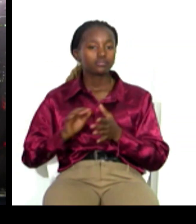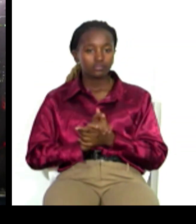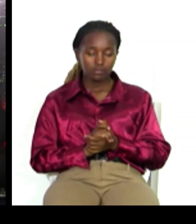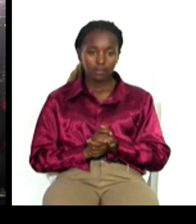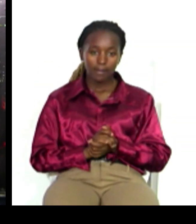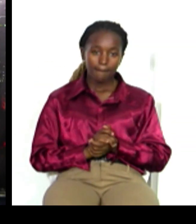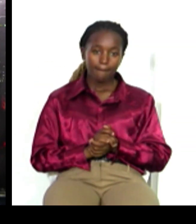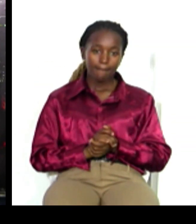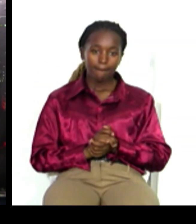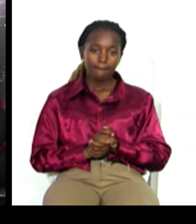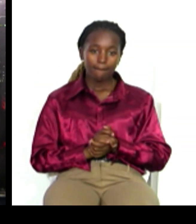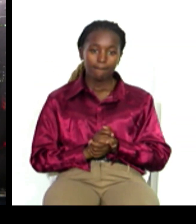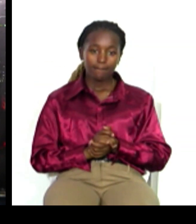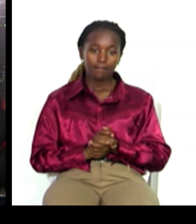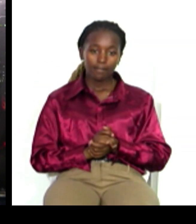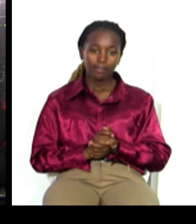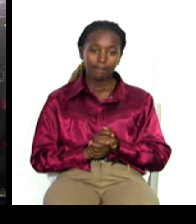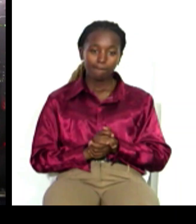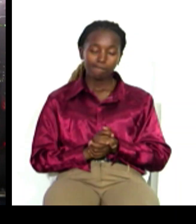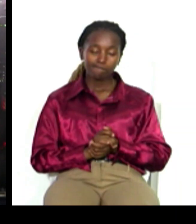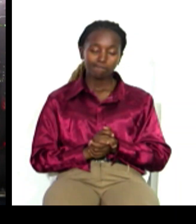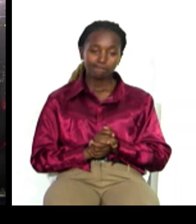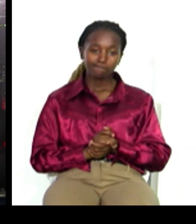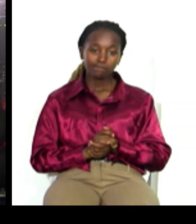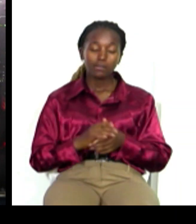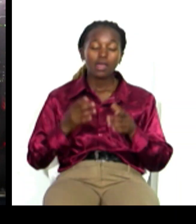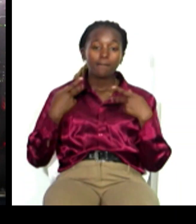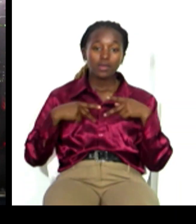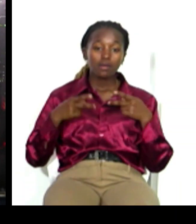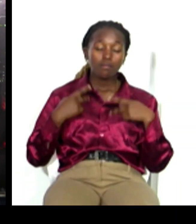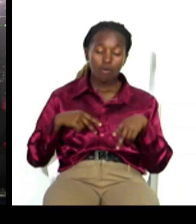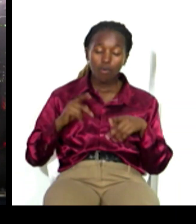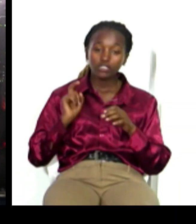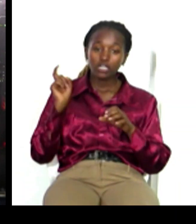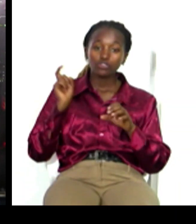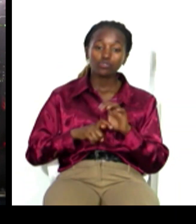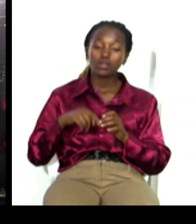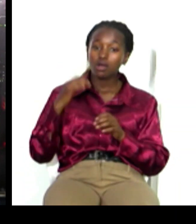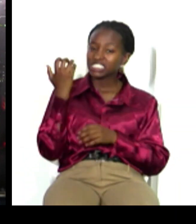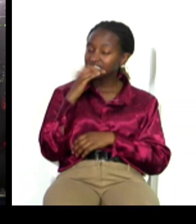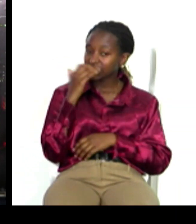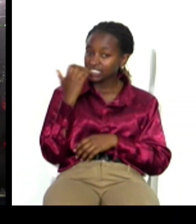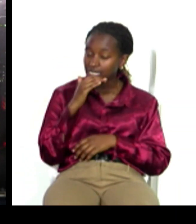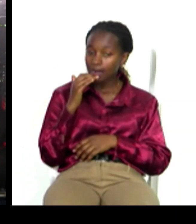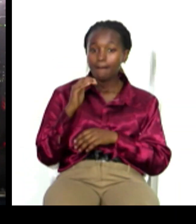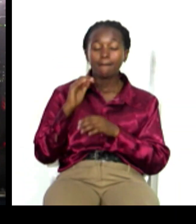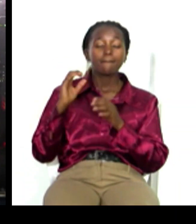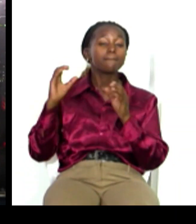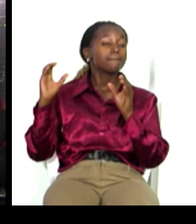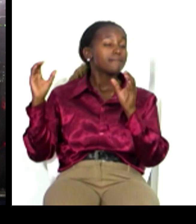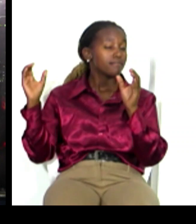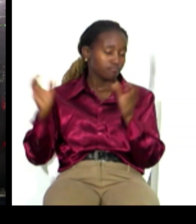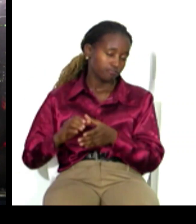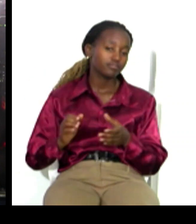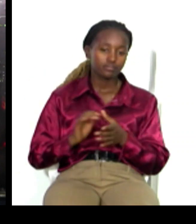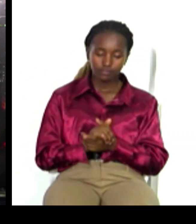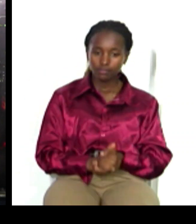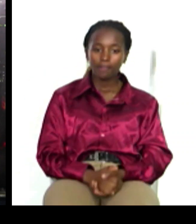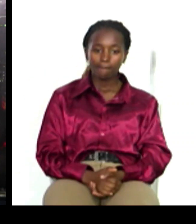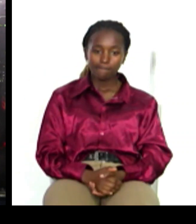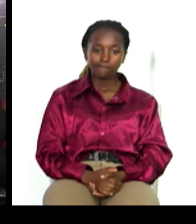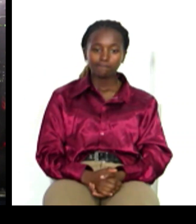Rigathi. The party ya the impeached deputy president. That is Honorable Rigathi Gachagua. Wengi